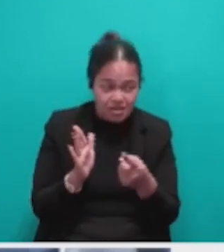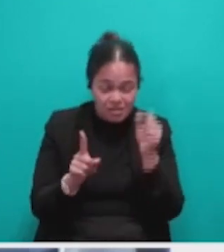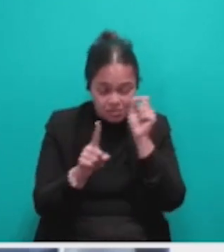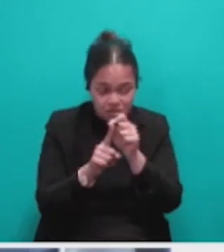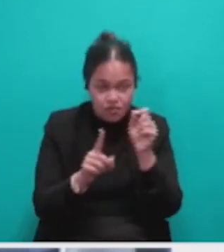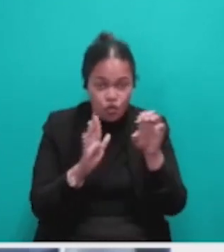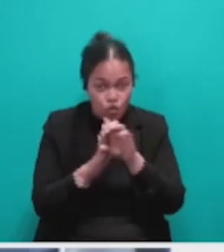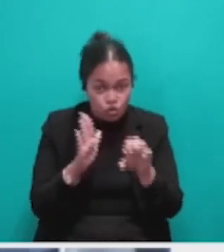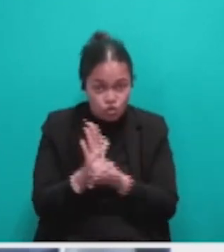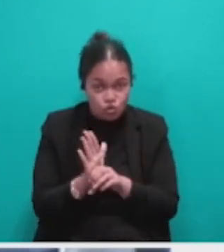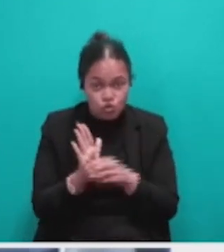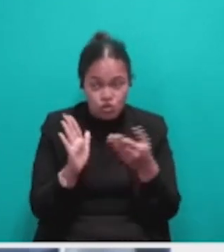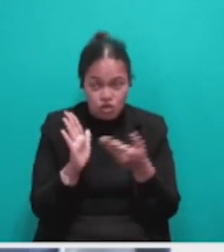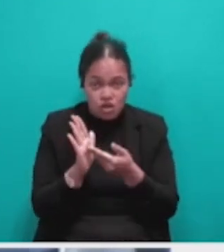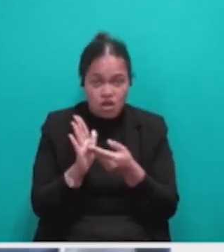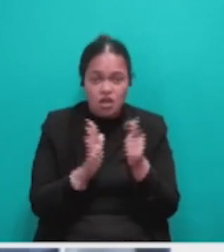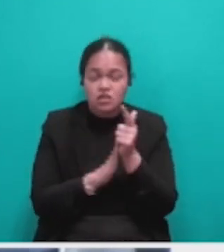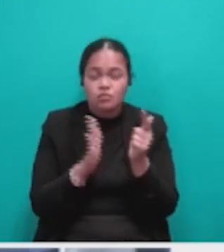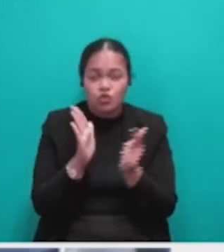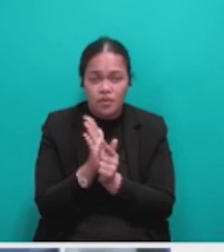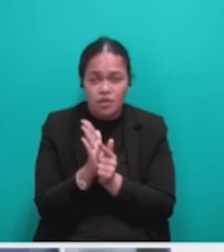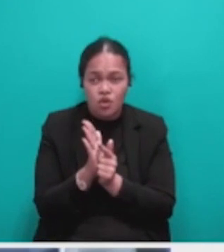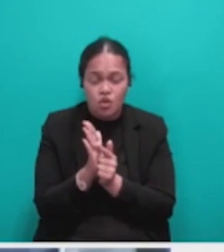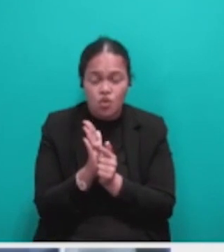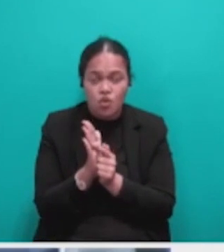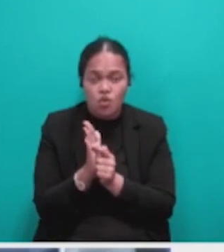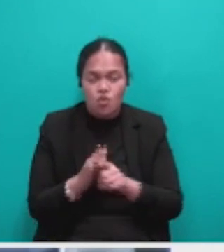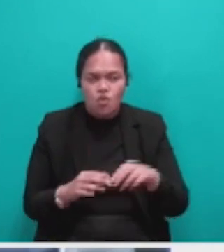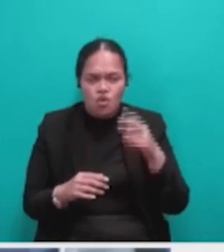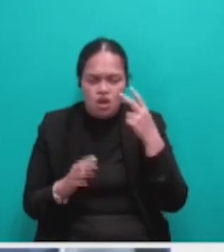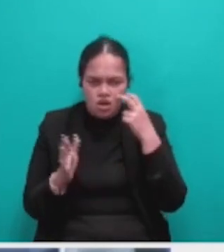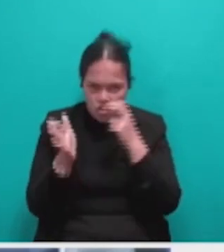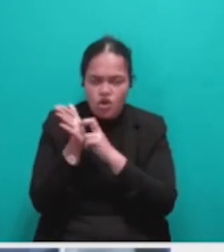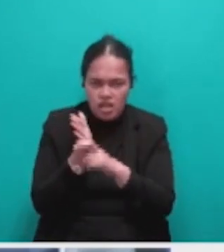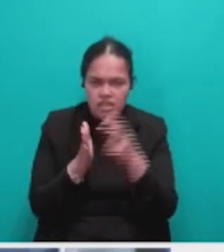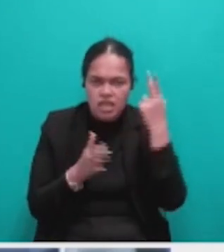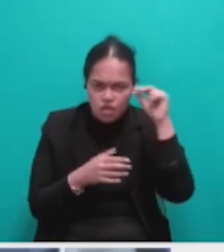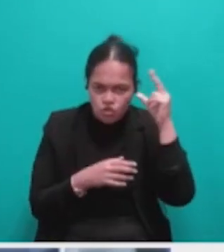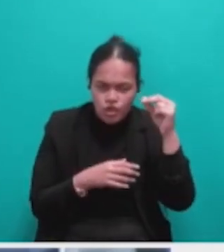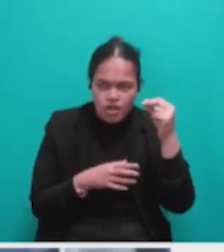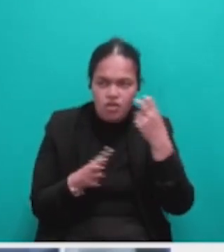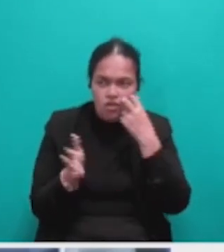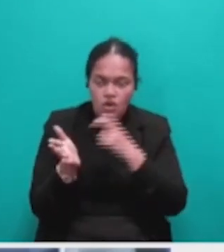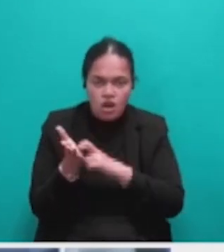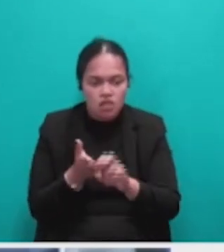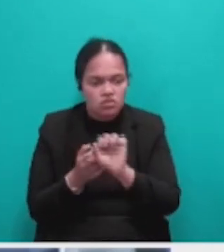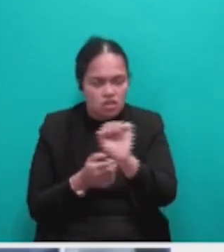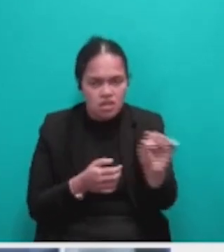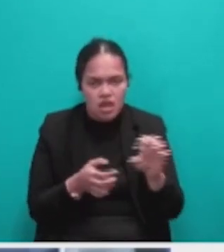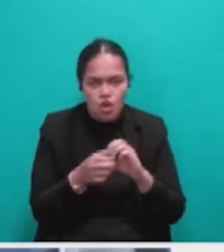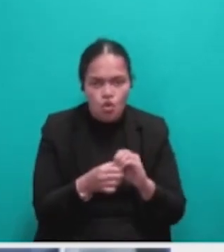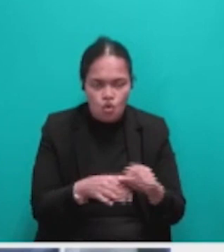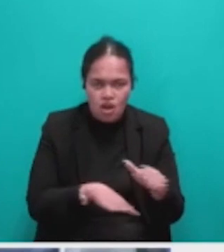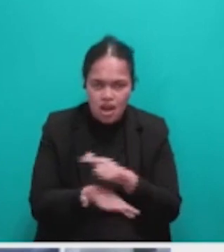the Constitution, which is the supreme law of this country, recognizes the iTaukei, recognizes the ownership of their land, their